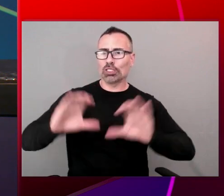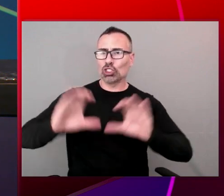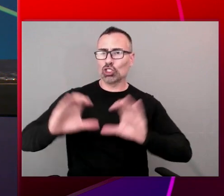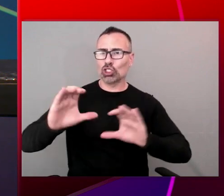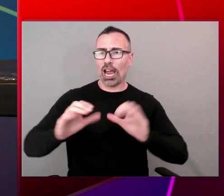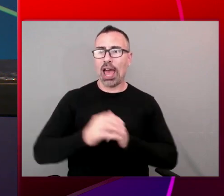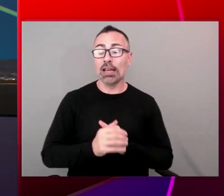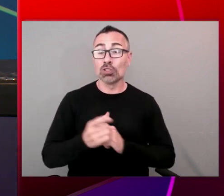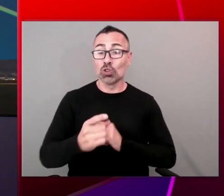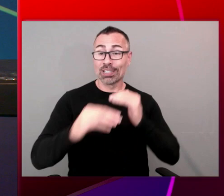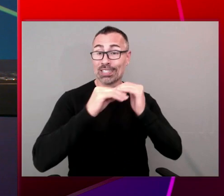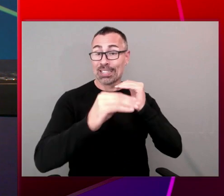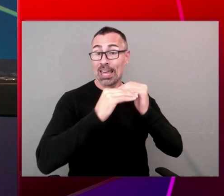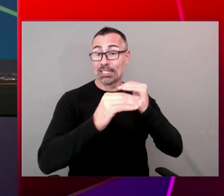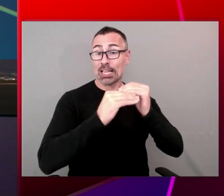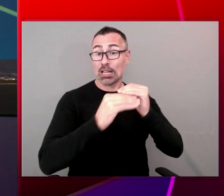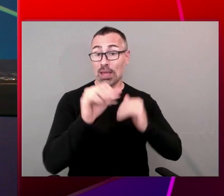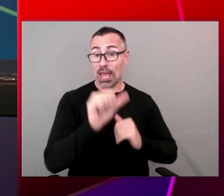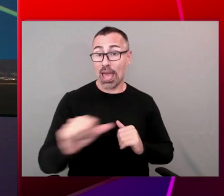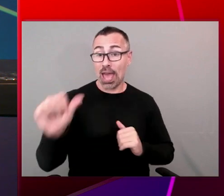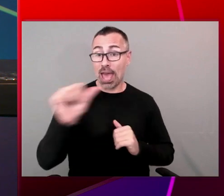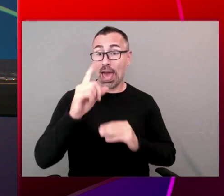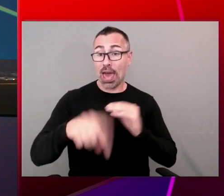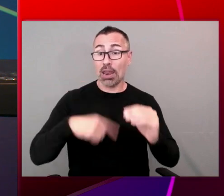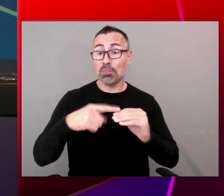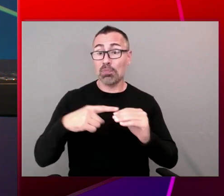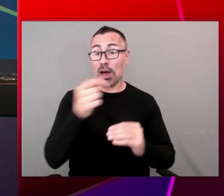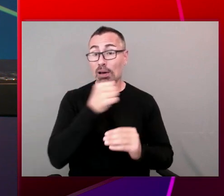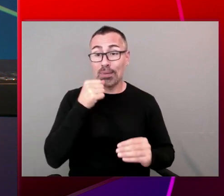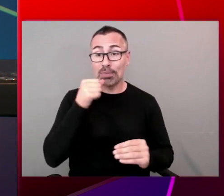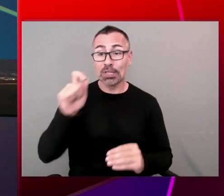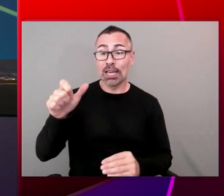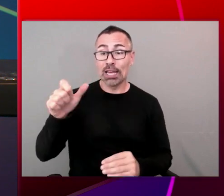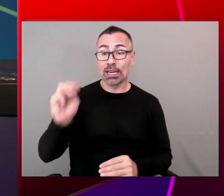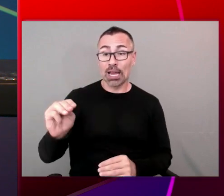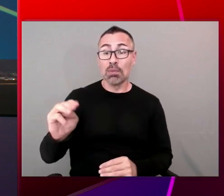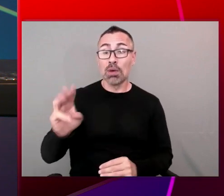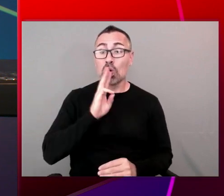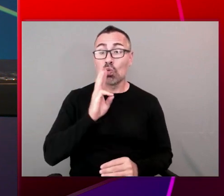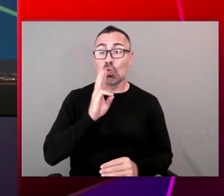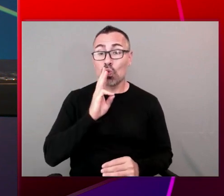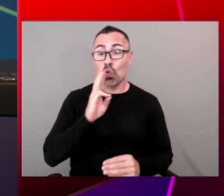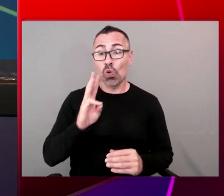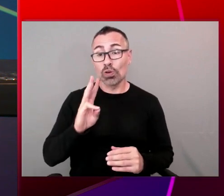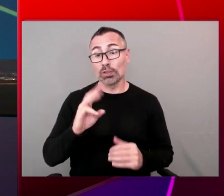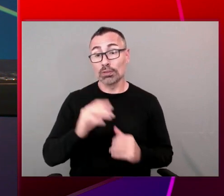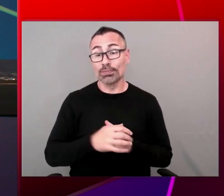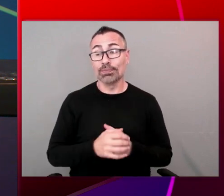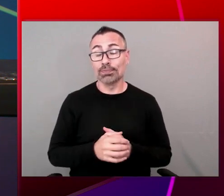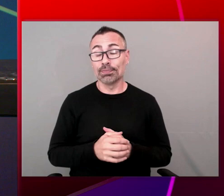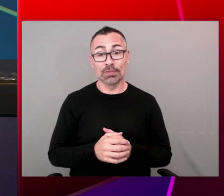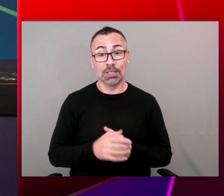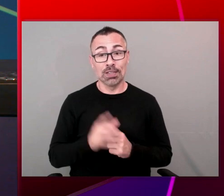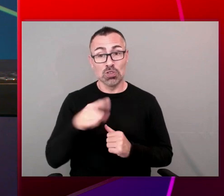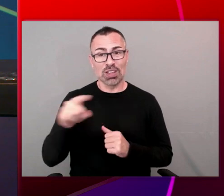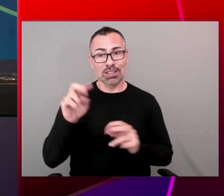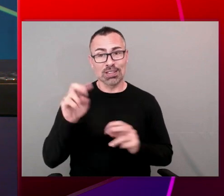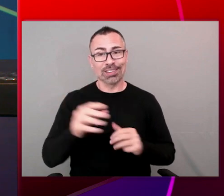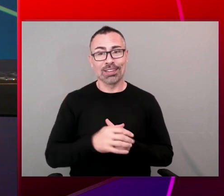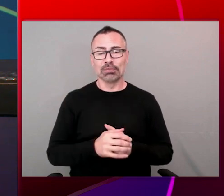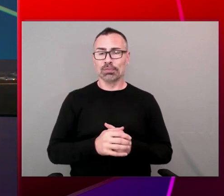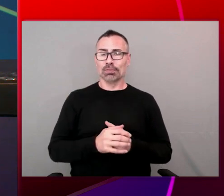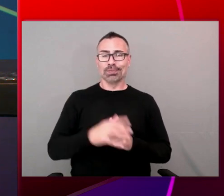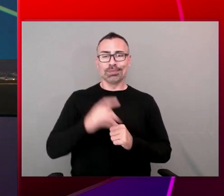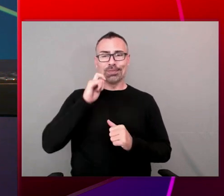aboutamazon.com and the water stewardship page for everyone to take a look at. so cool. Yeah, you were mentioning earlier about